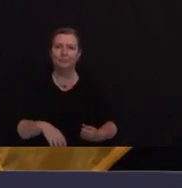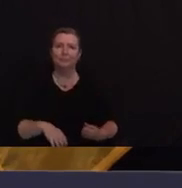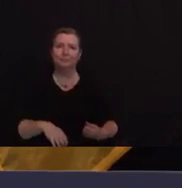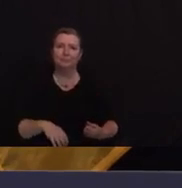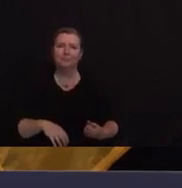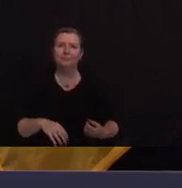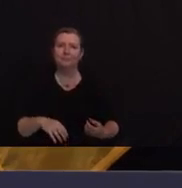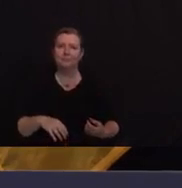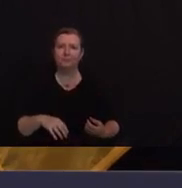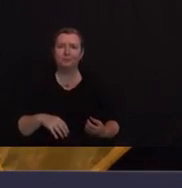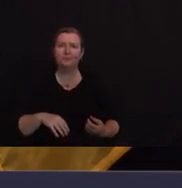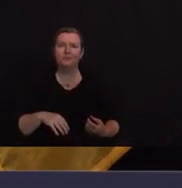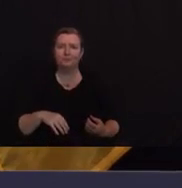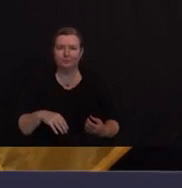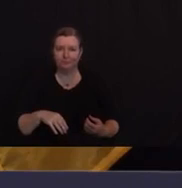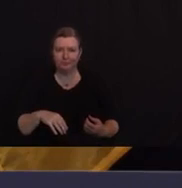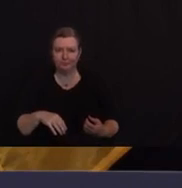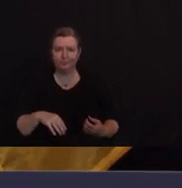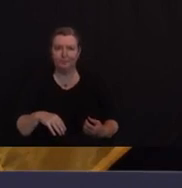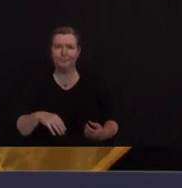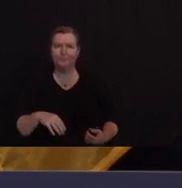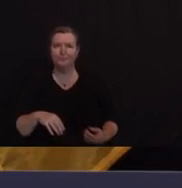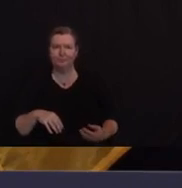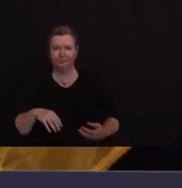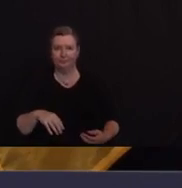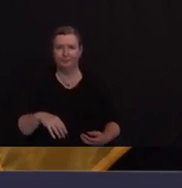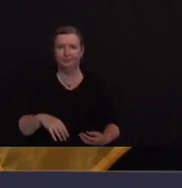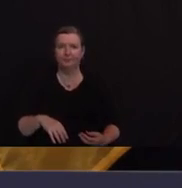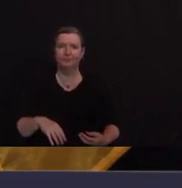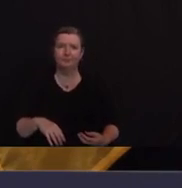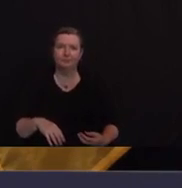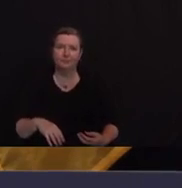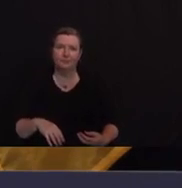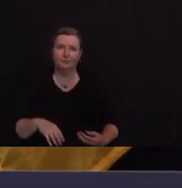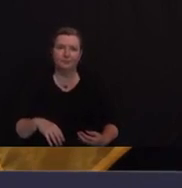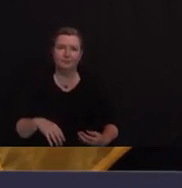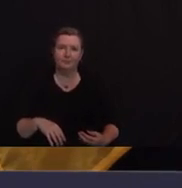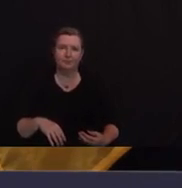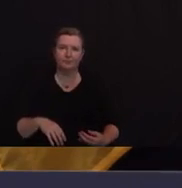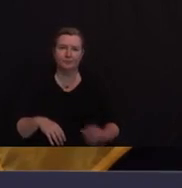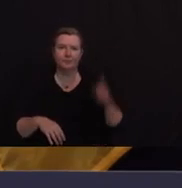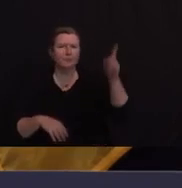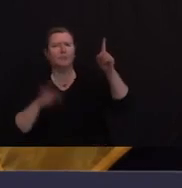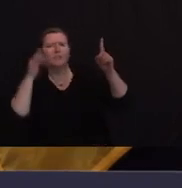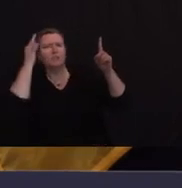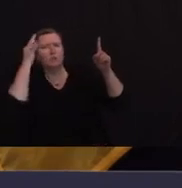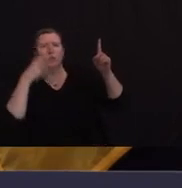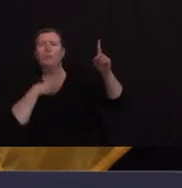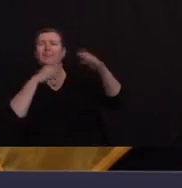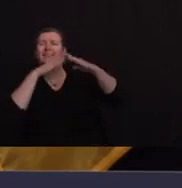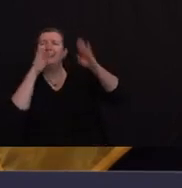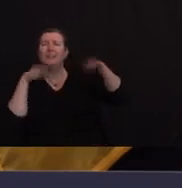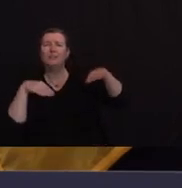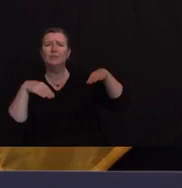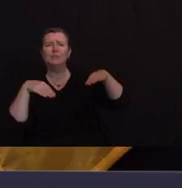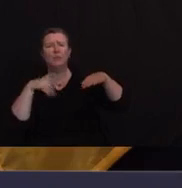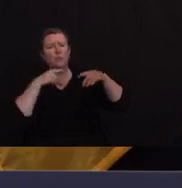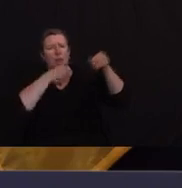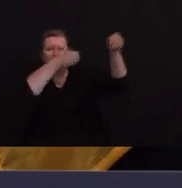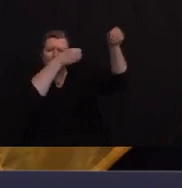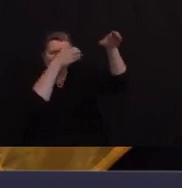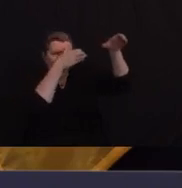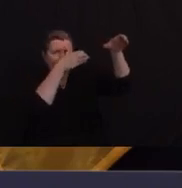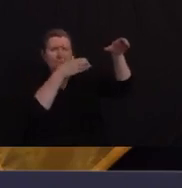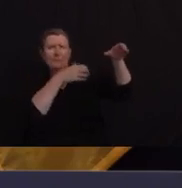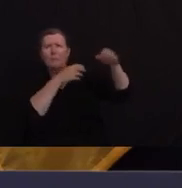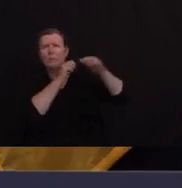they don't call him this, but I think of him as the White House COVID czar, who's doing a terrific job at a national governors meeting last week.